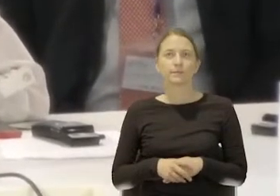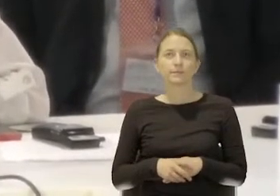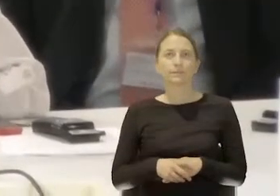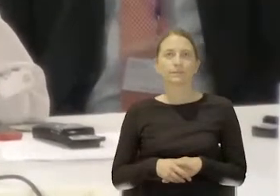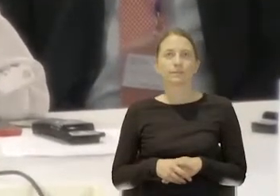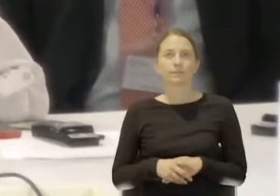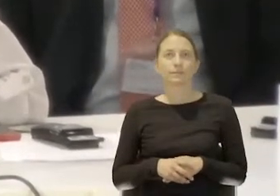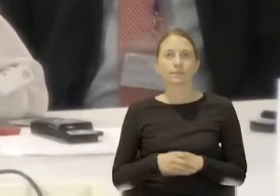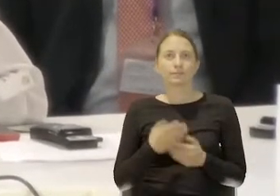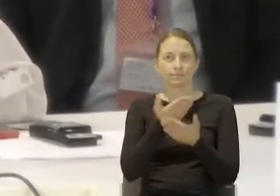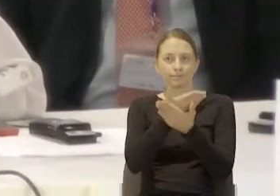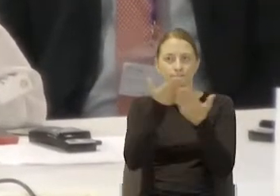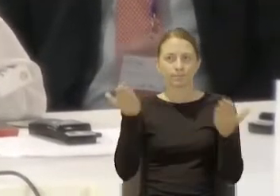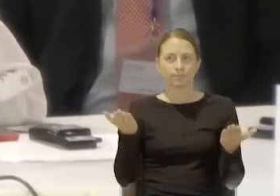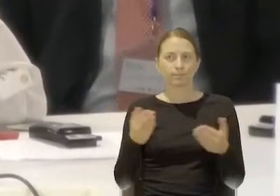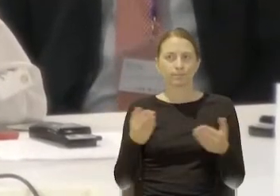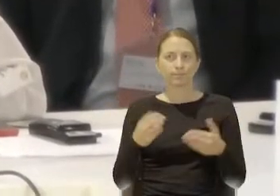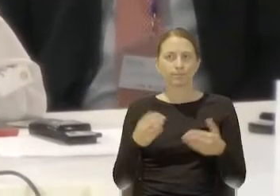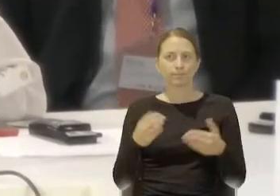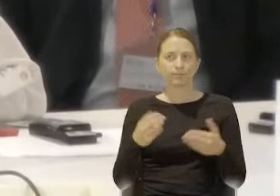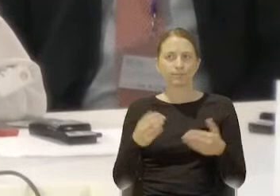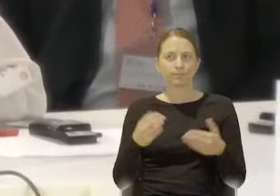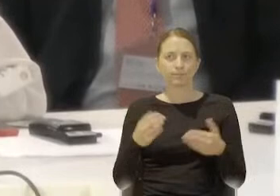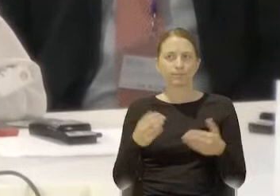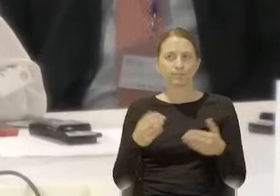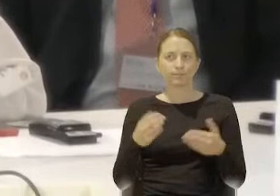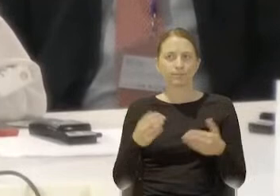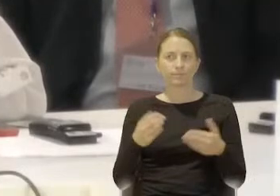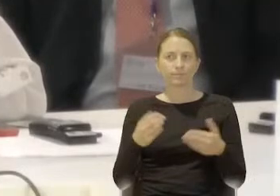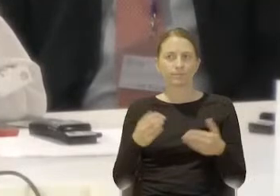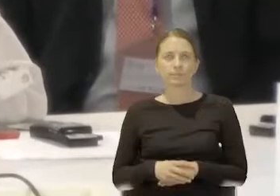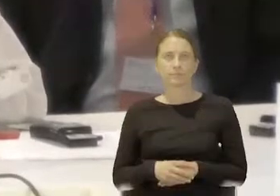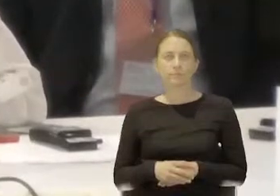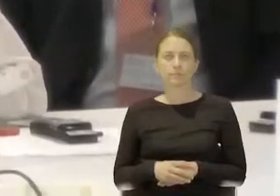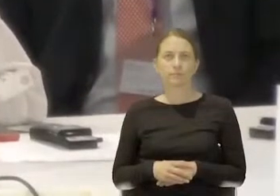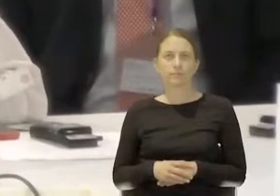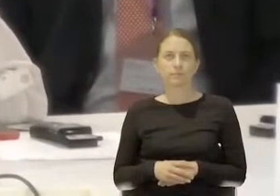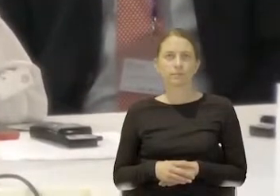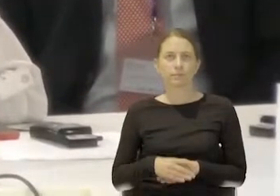2000 more than 20 of its population living in